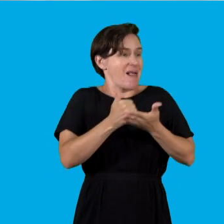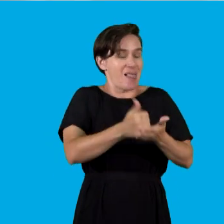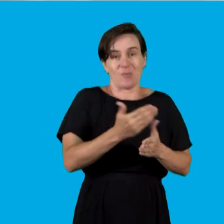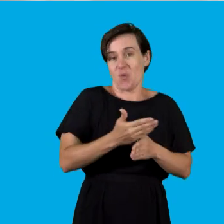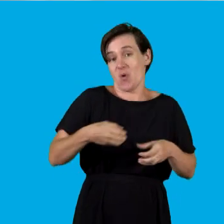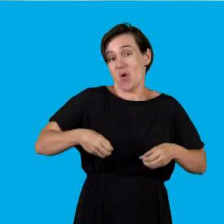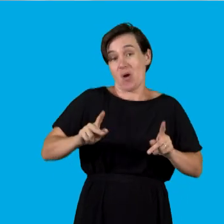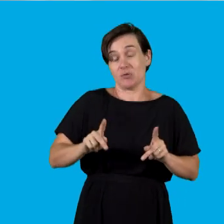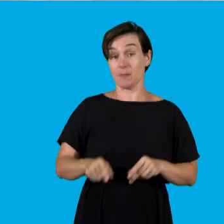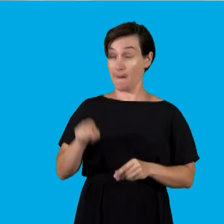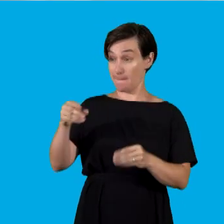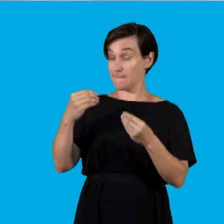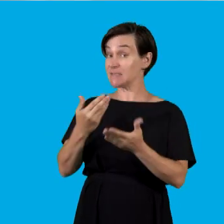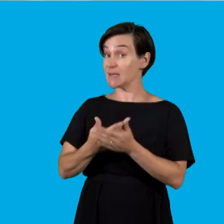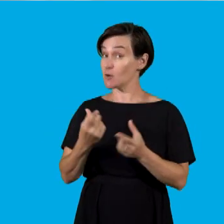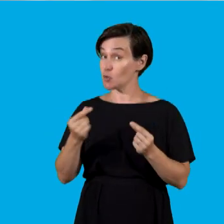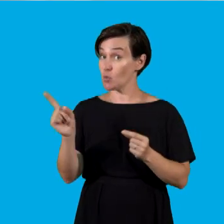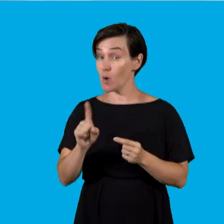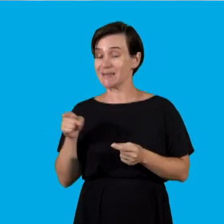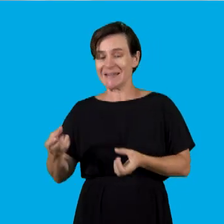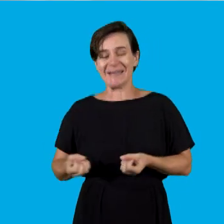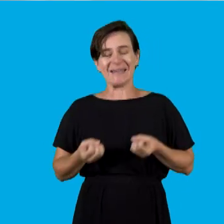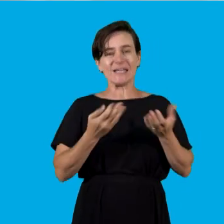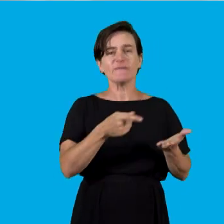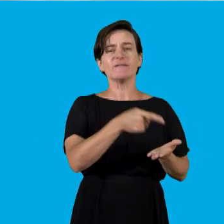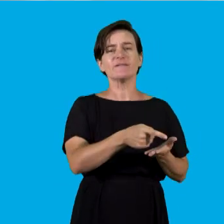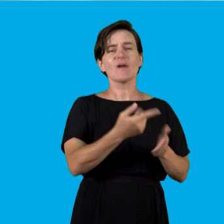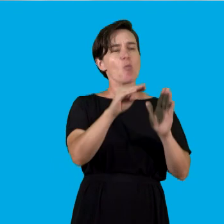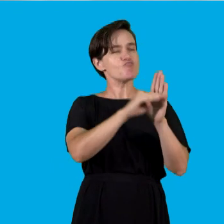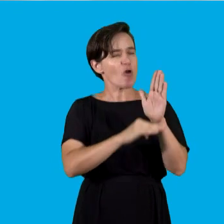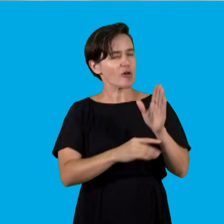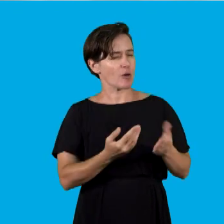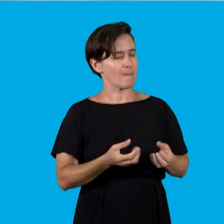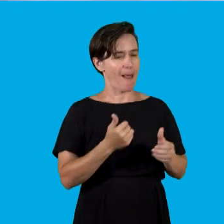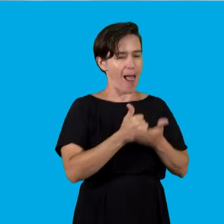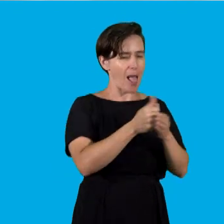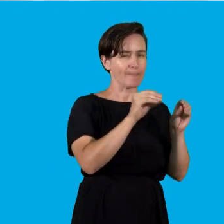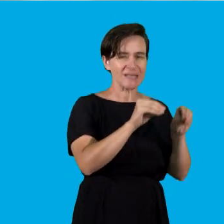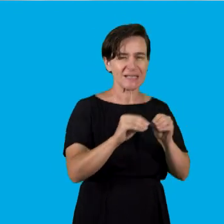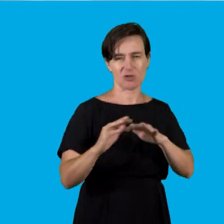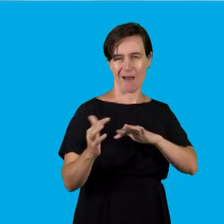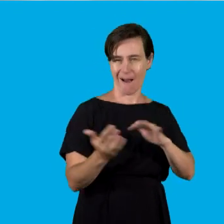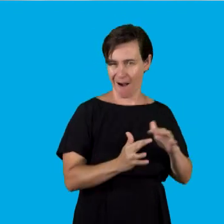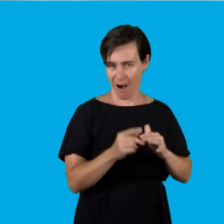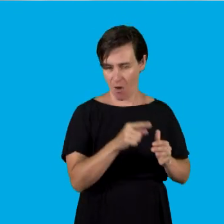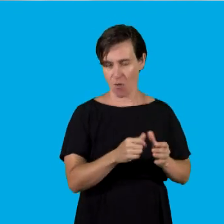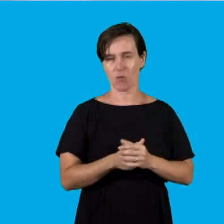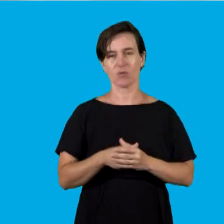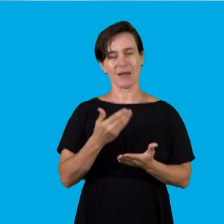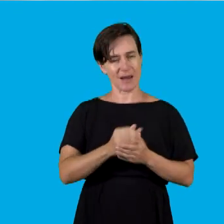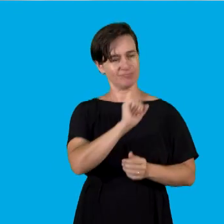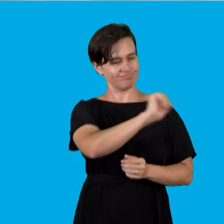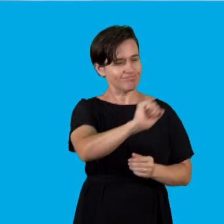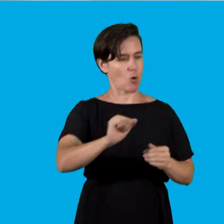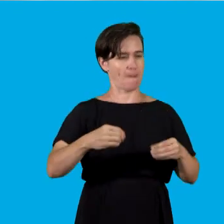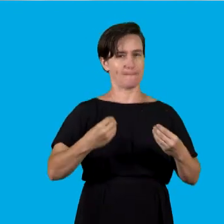the community, what you can do as a business, you can offer entrepreneurial programs. After giving them those